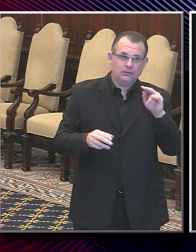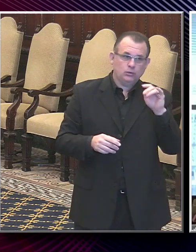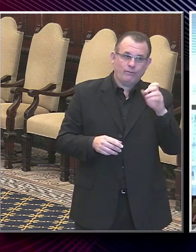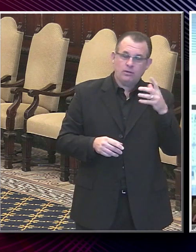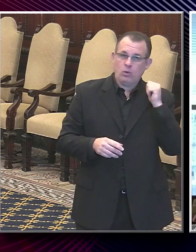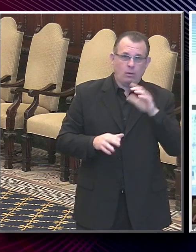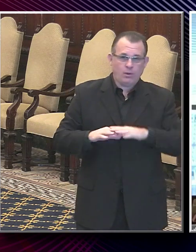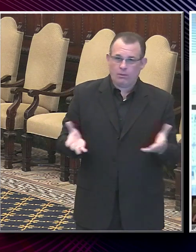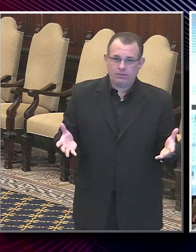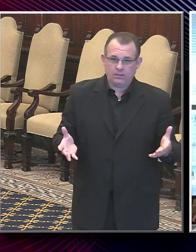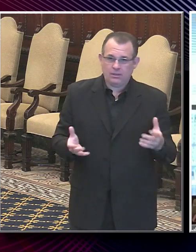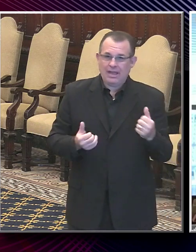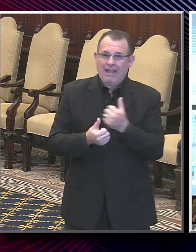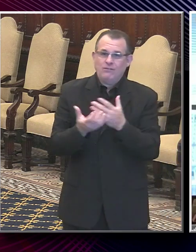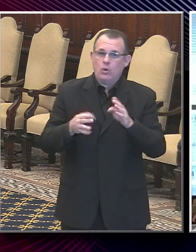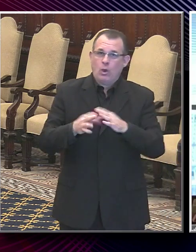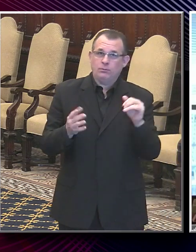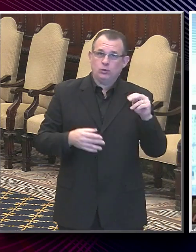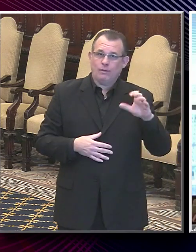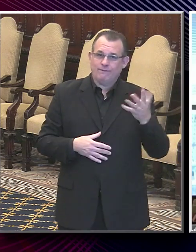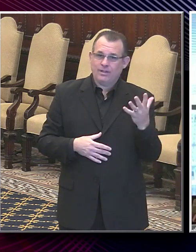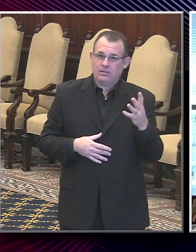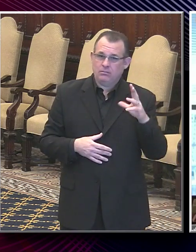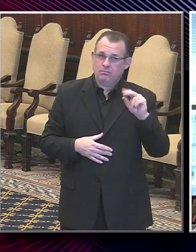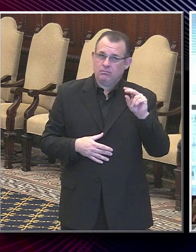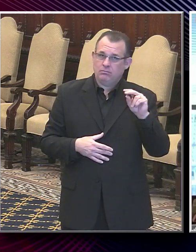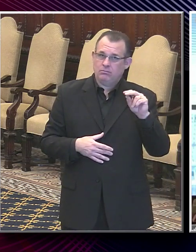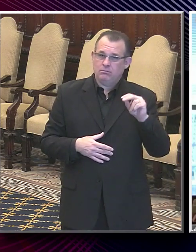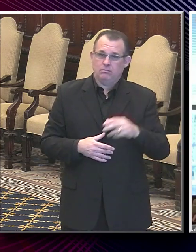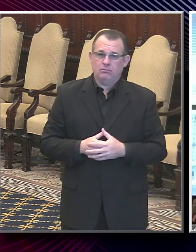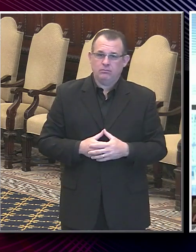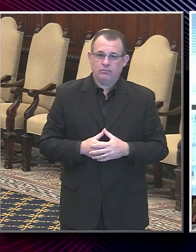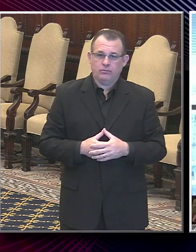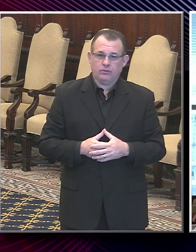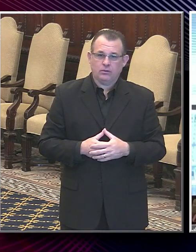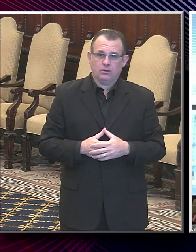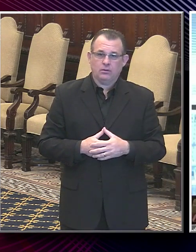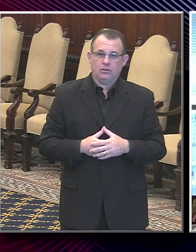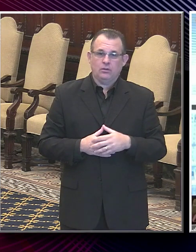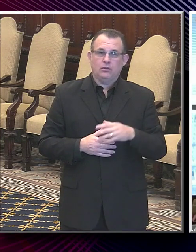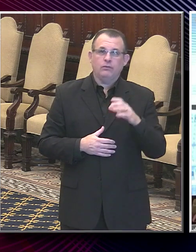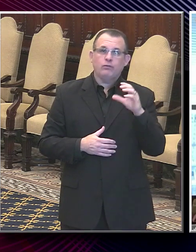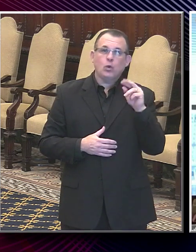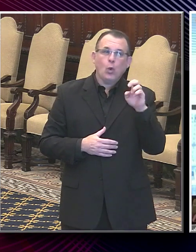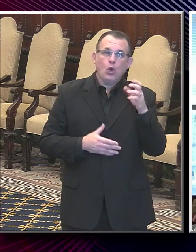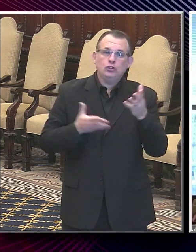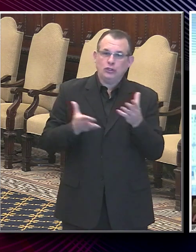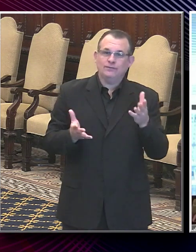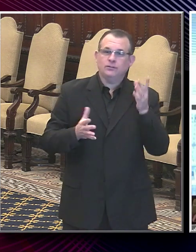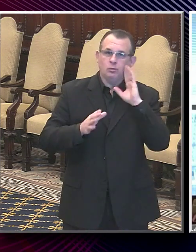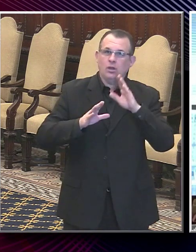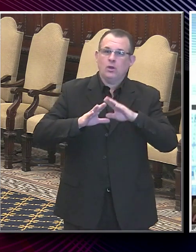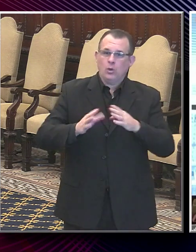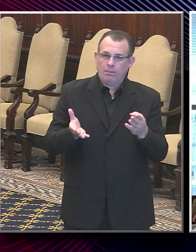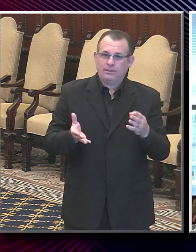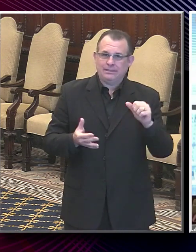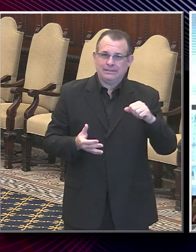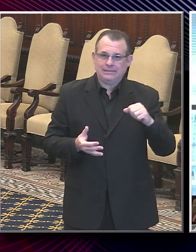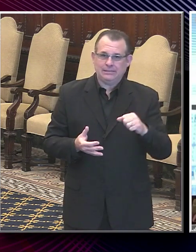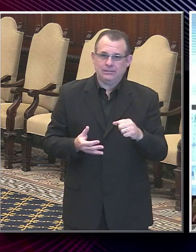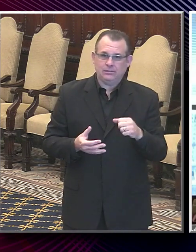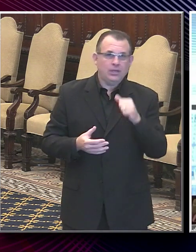Not everything will be open by June 5th. Again, our core services, we do expect to be open by June 5th, but not all